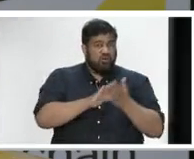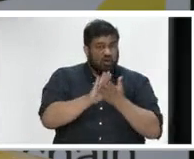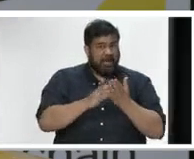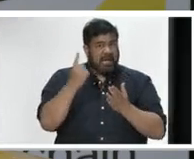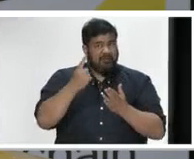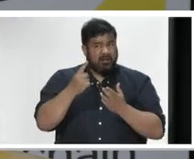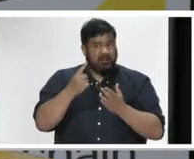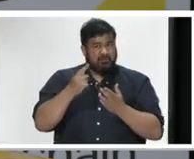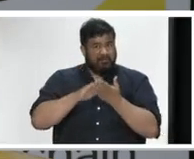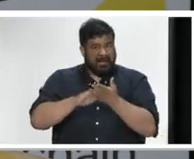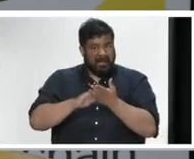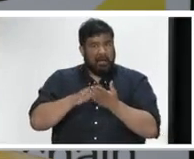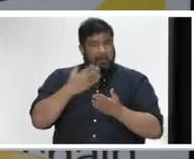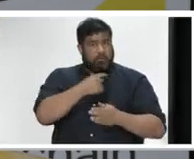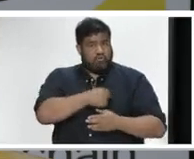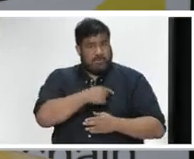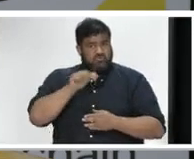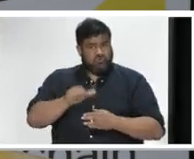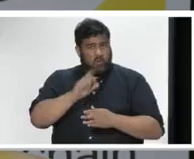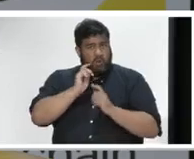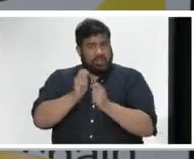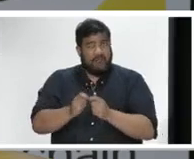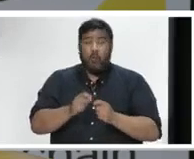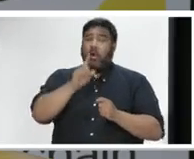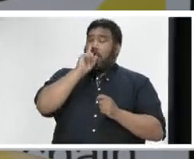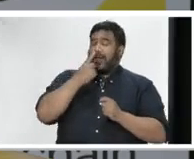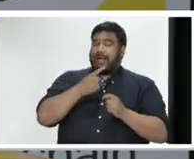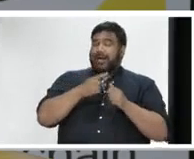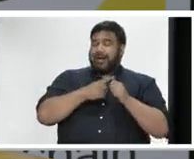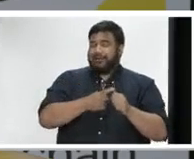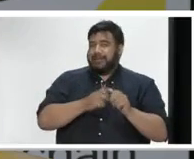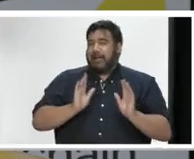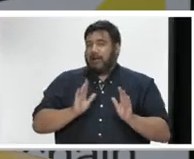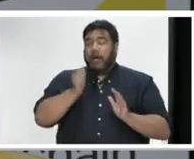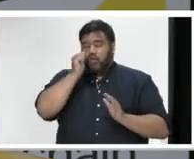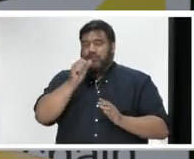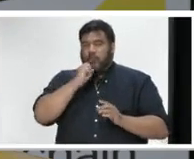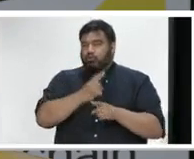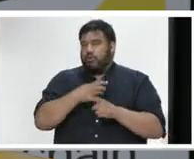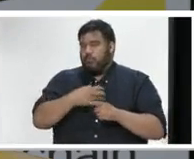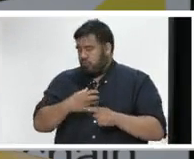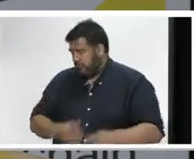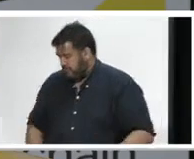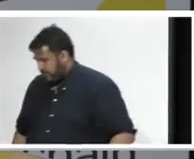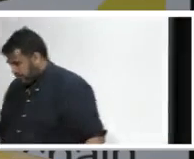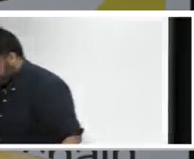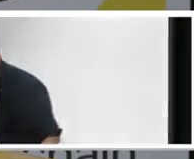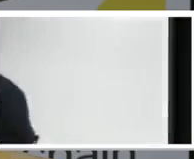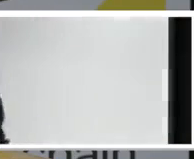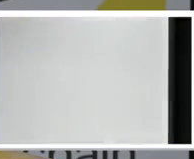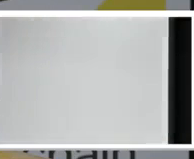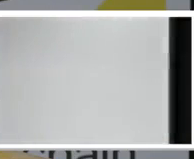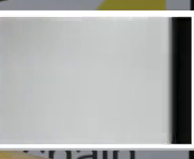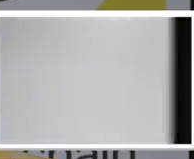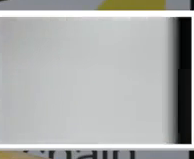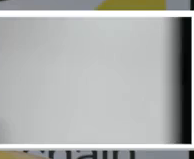to them? I can't comment on that. I know the conversation's ongoing. Dr. Bloomfield, Dr. Bloomfield. It's a morale issue from what I've been told. They've been